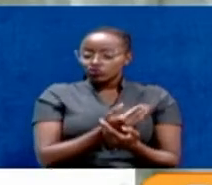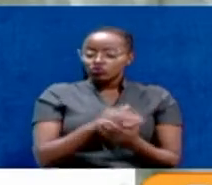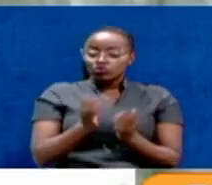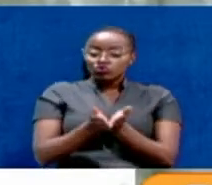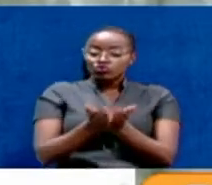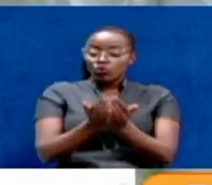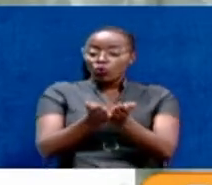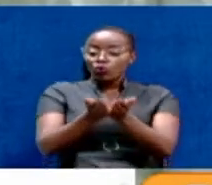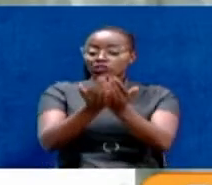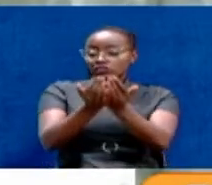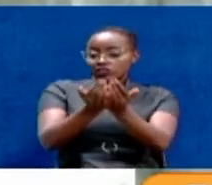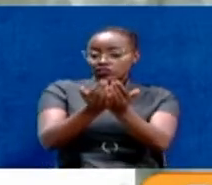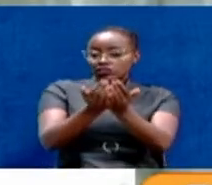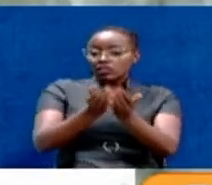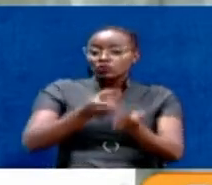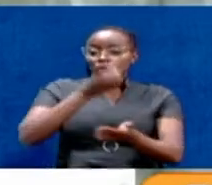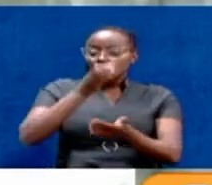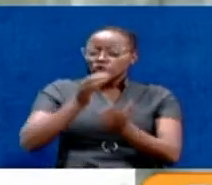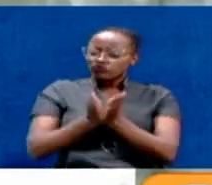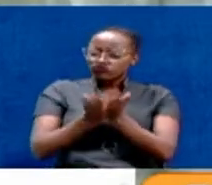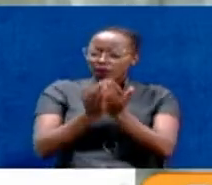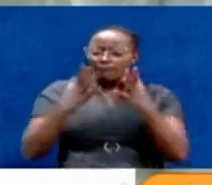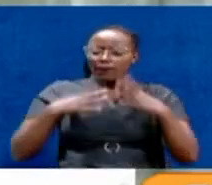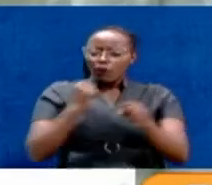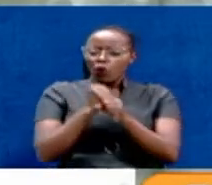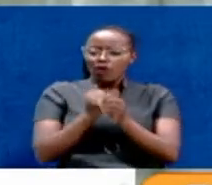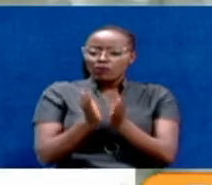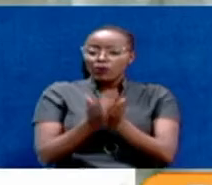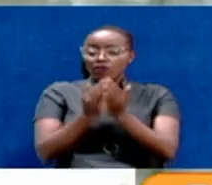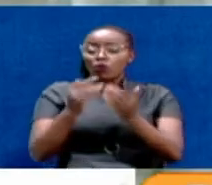We are part of them, but I know Madam Nancy will give us